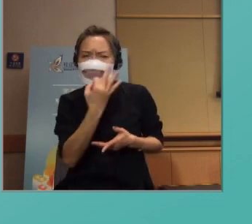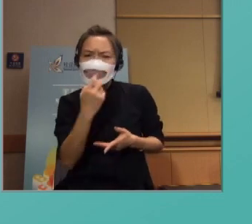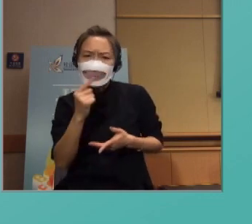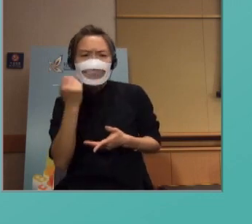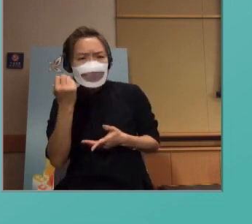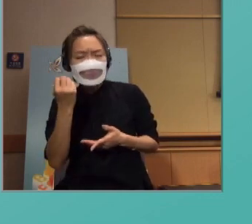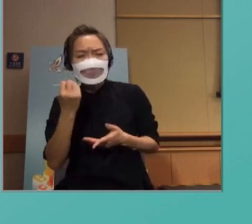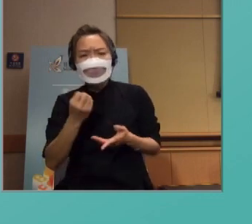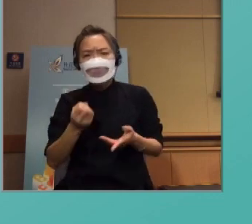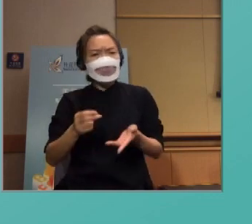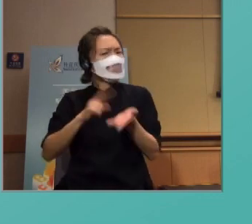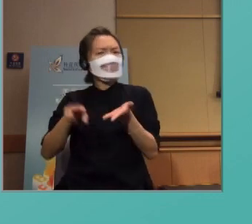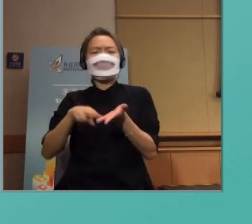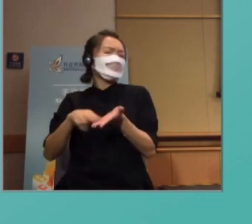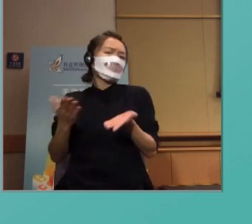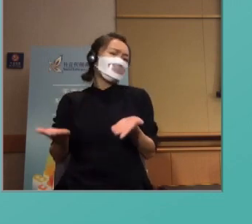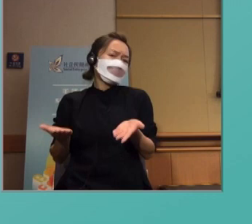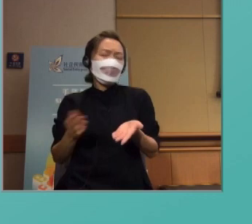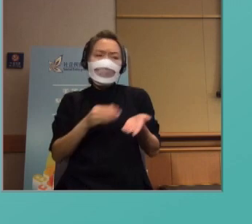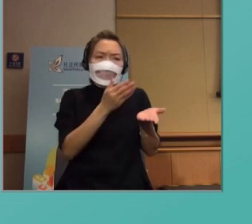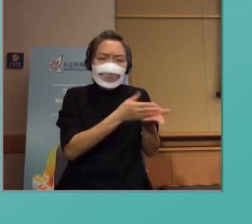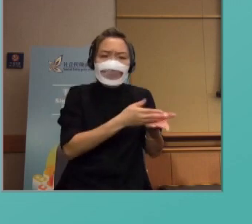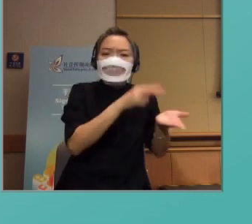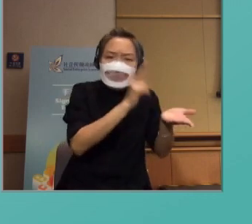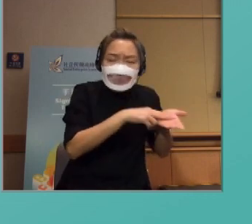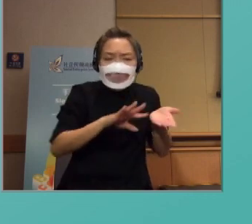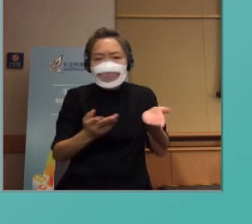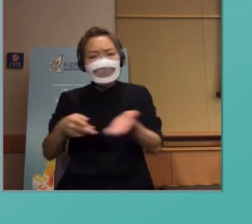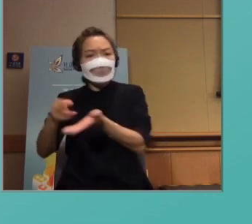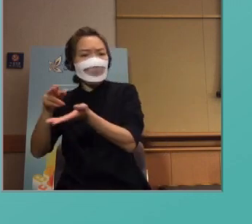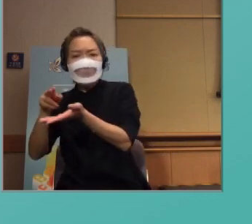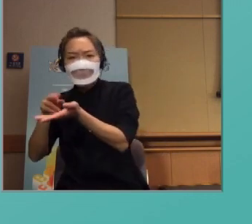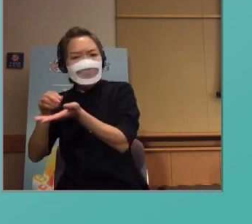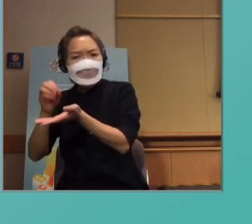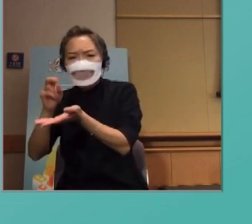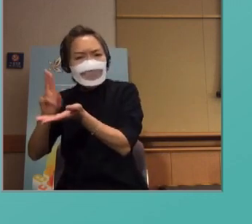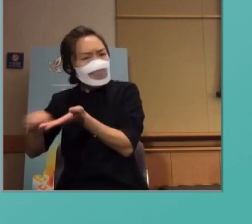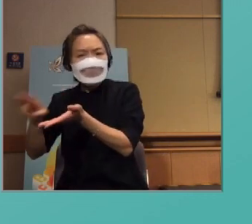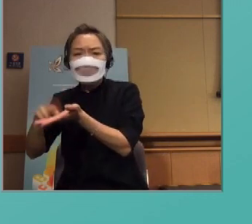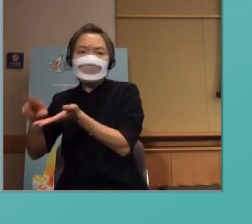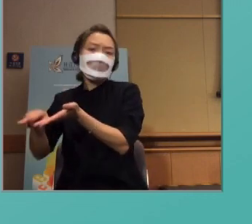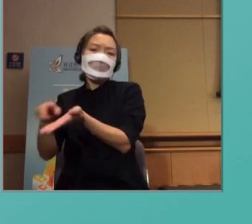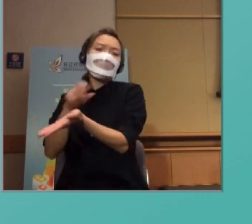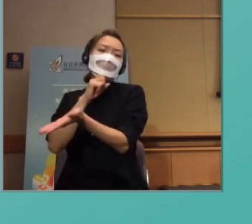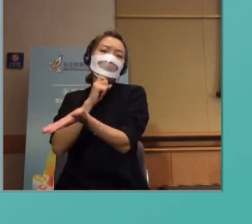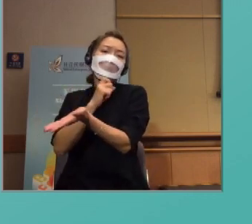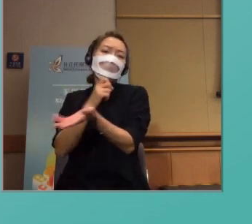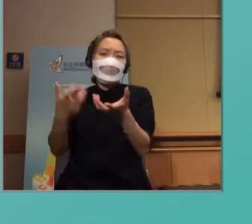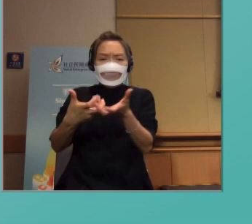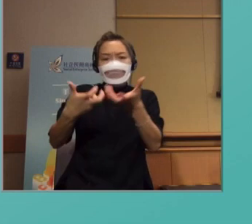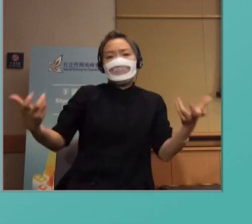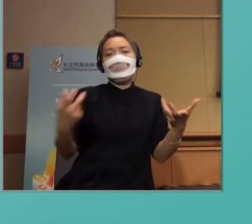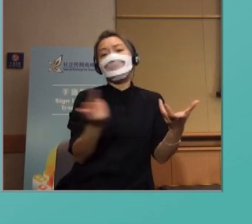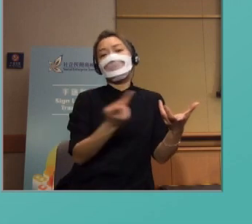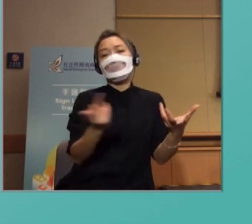have been seeing some big names who are very much opposing to NFTs, but also we have seen people who really love and really